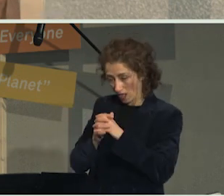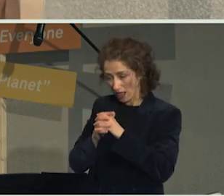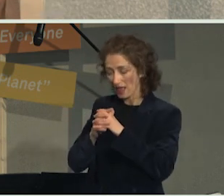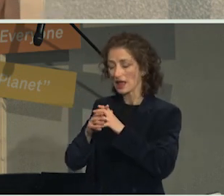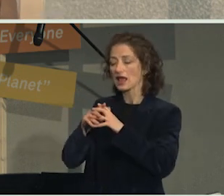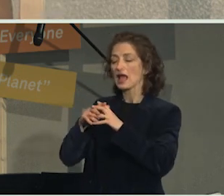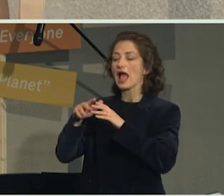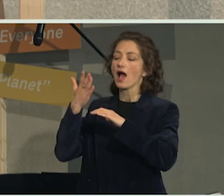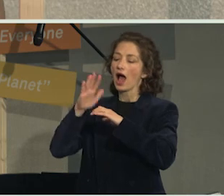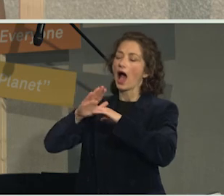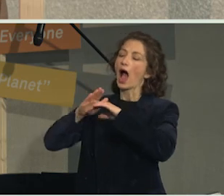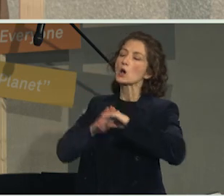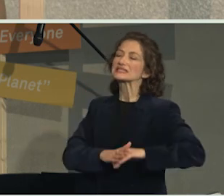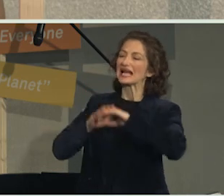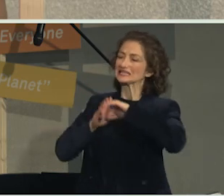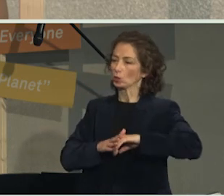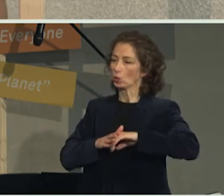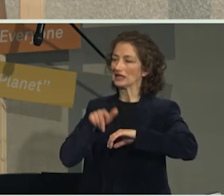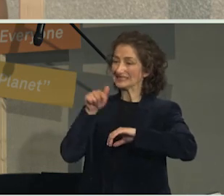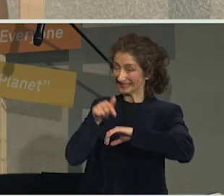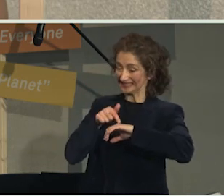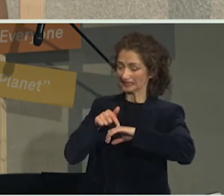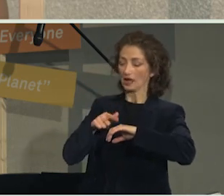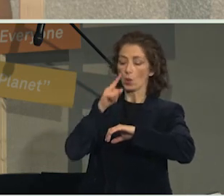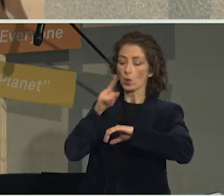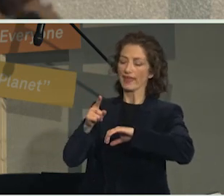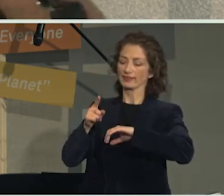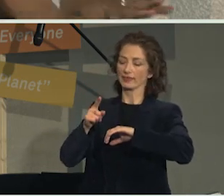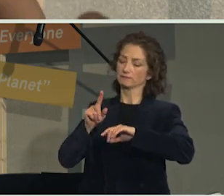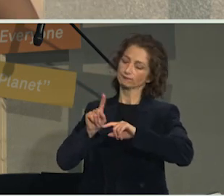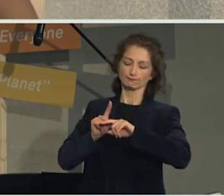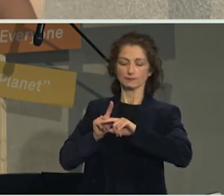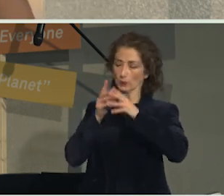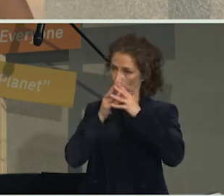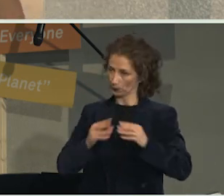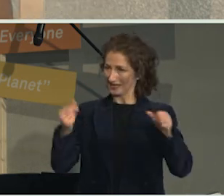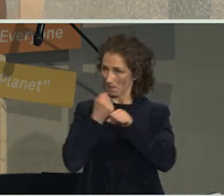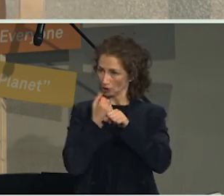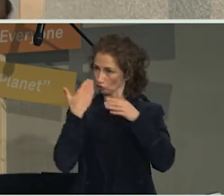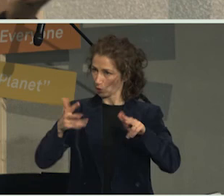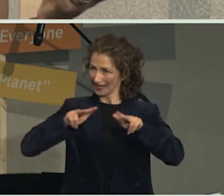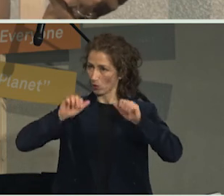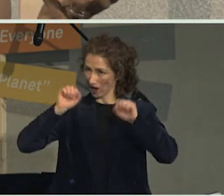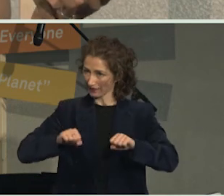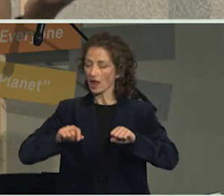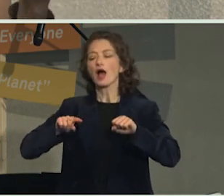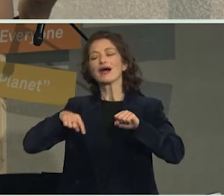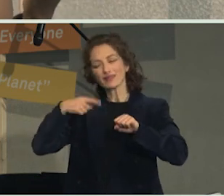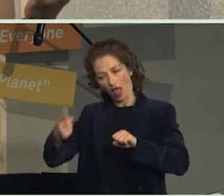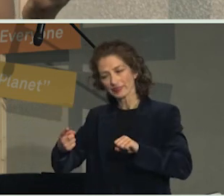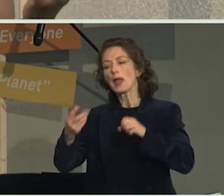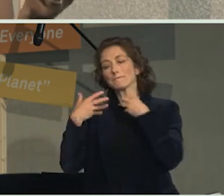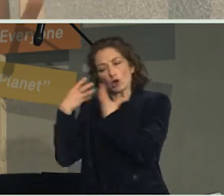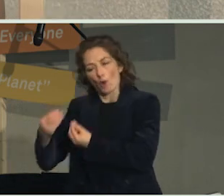diverse institution because they will have dealt with some of the barriers that keep particular people out of it. But it's not just another word